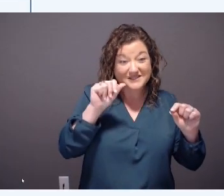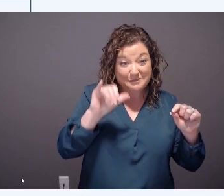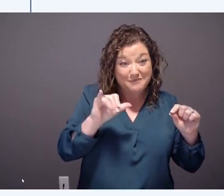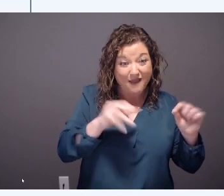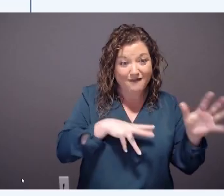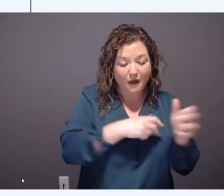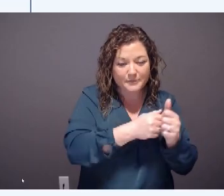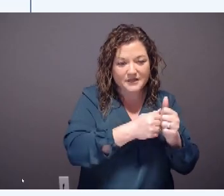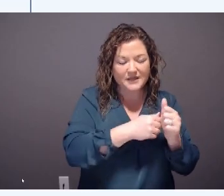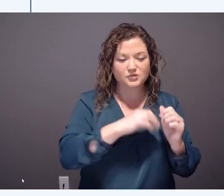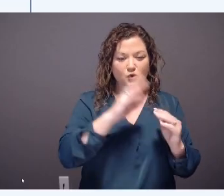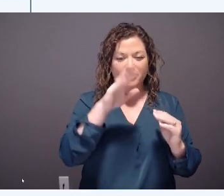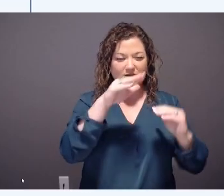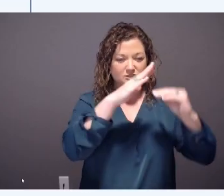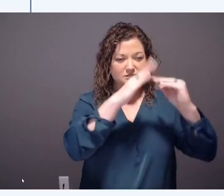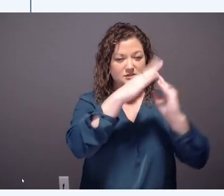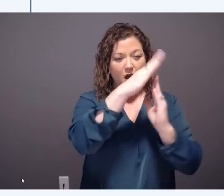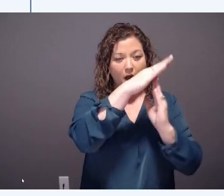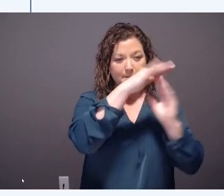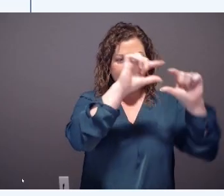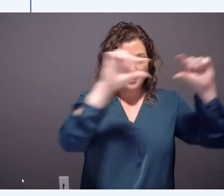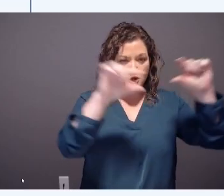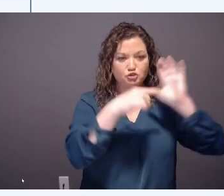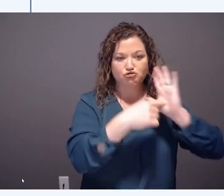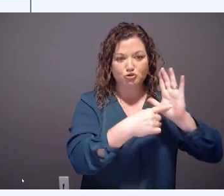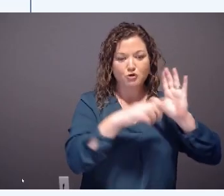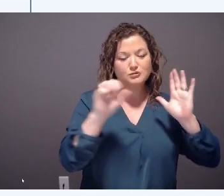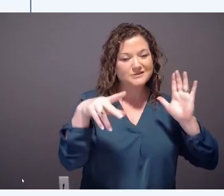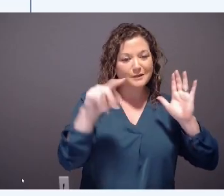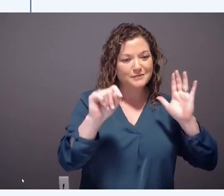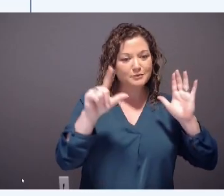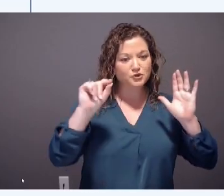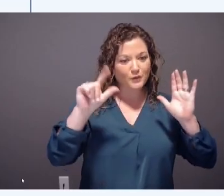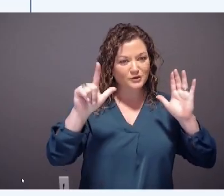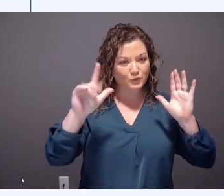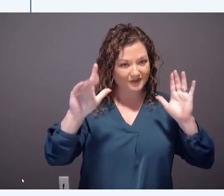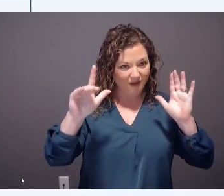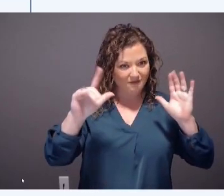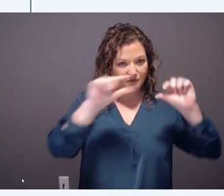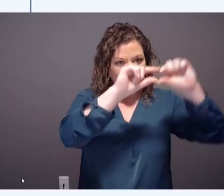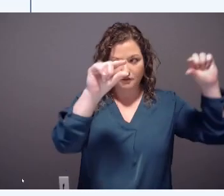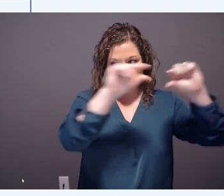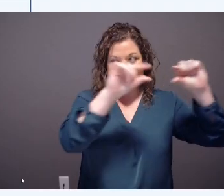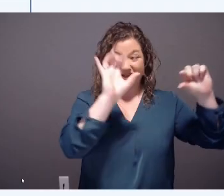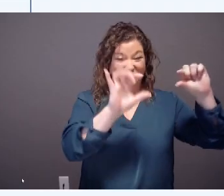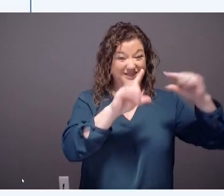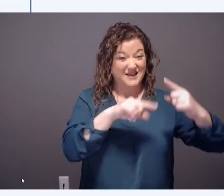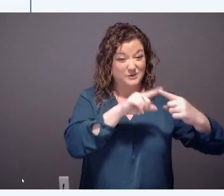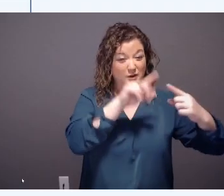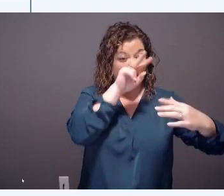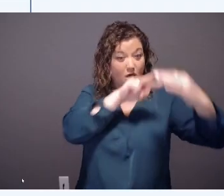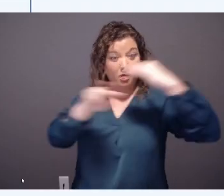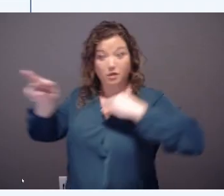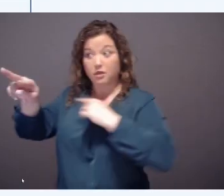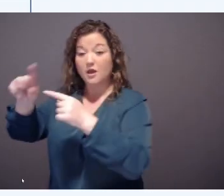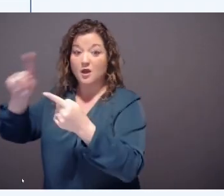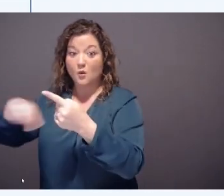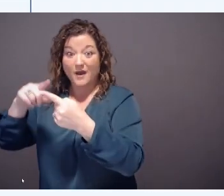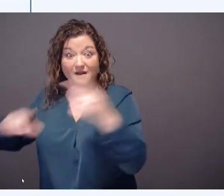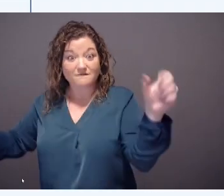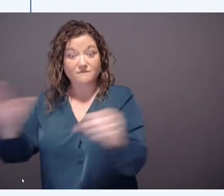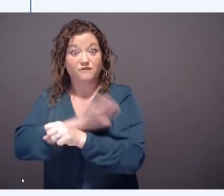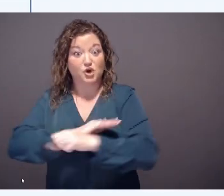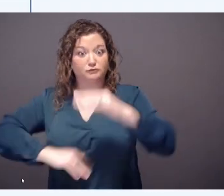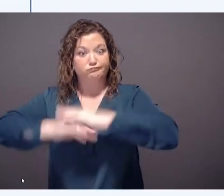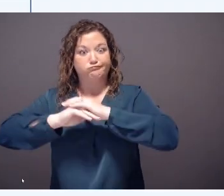or the top row showing September of 2025. That is when we were projecting the landfill to fill up. And as we got